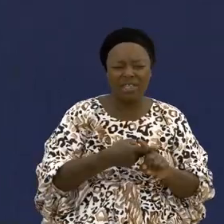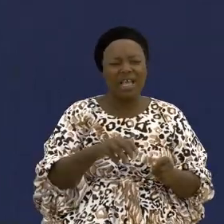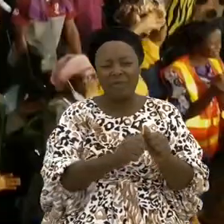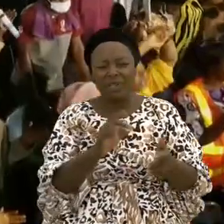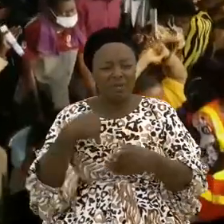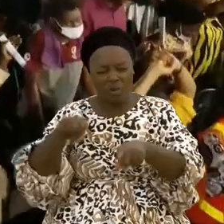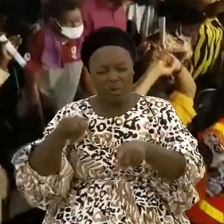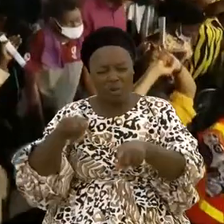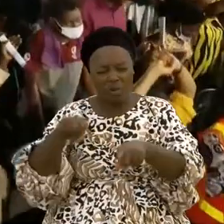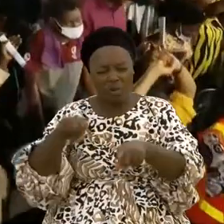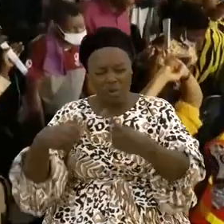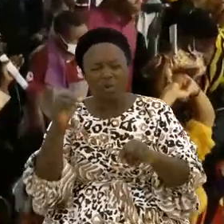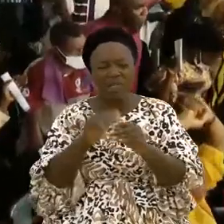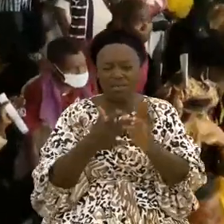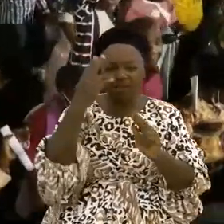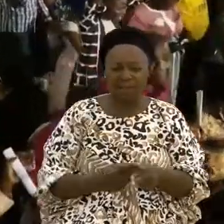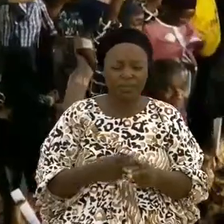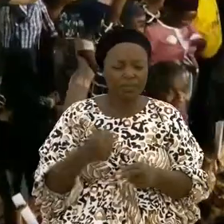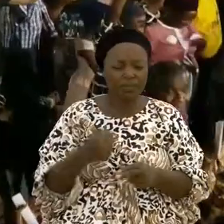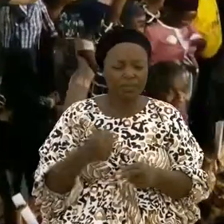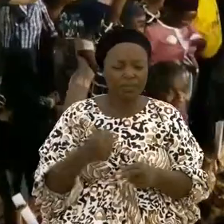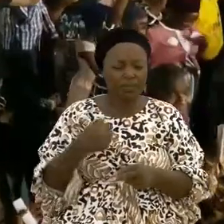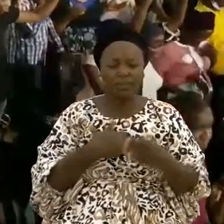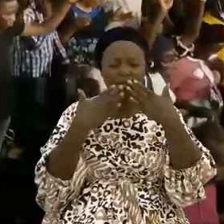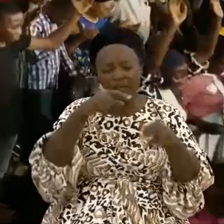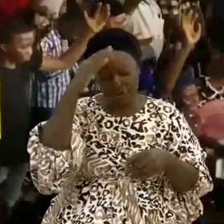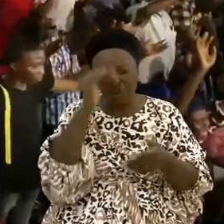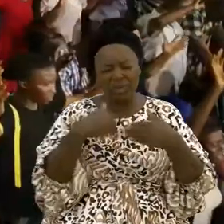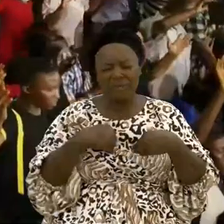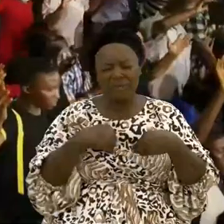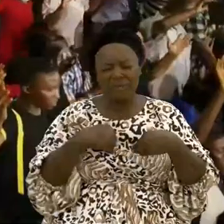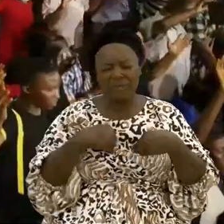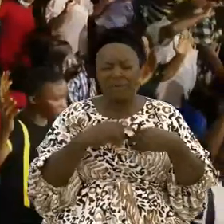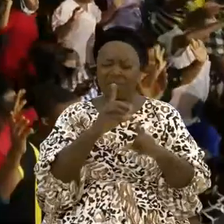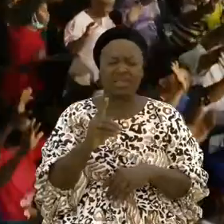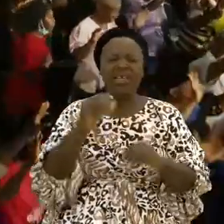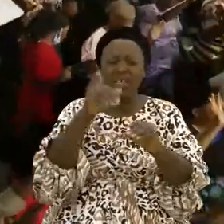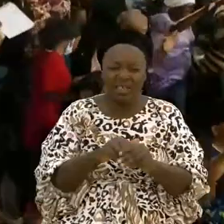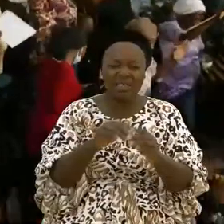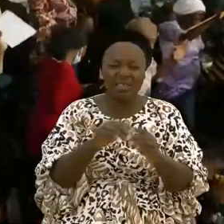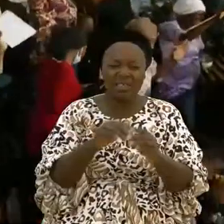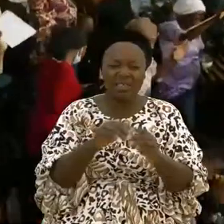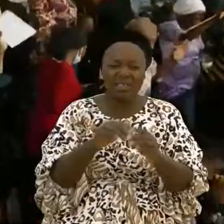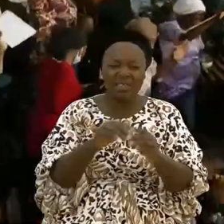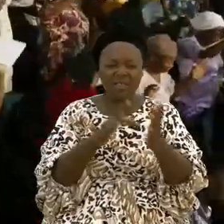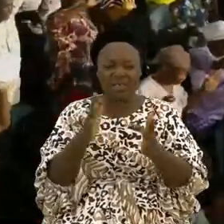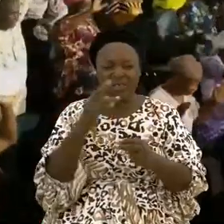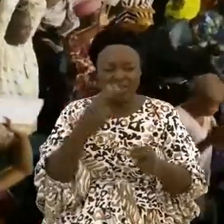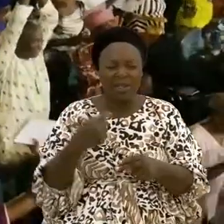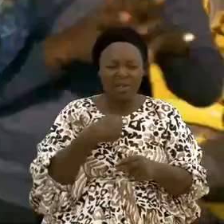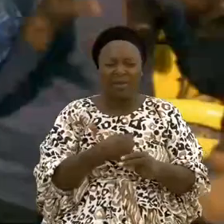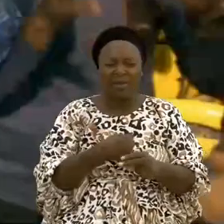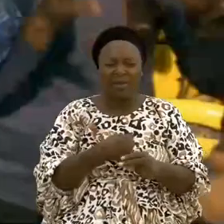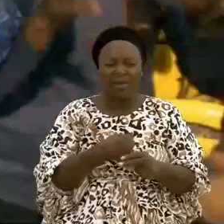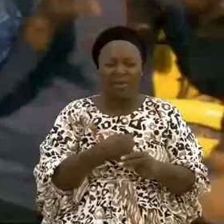in Jesus' name. We thank you because we know you have answered. In Jesus' name